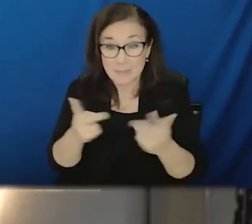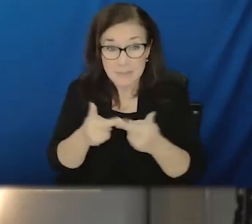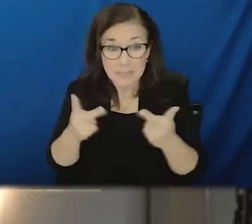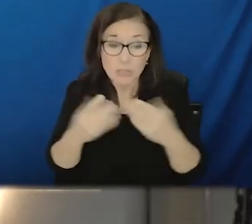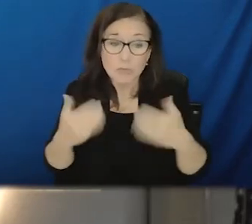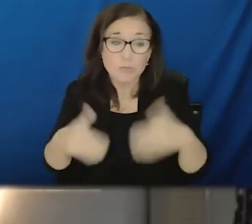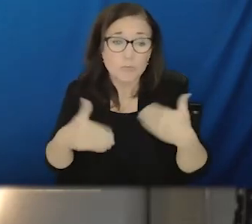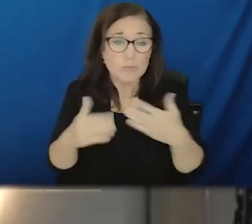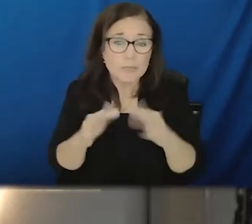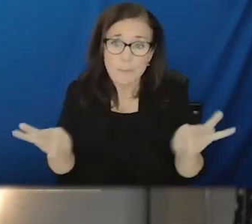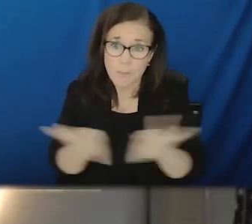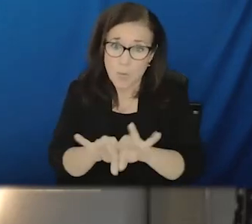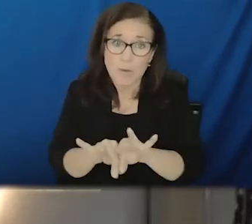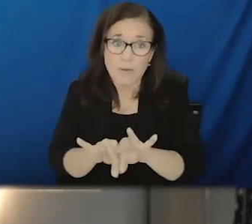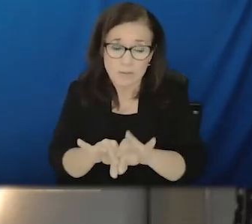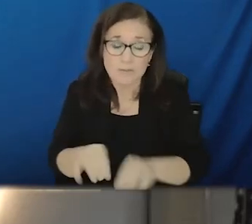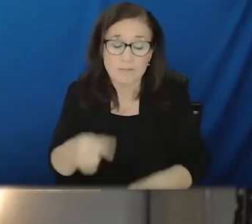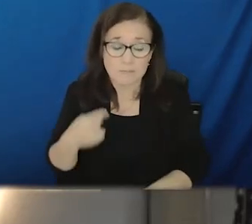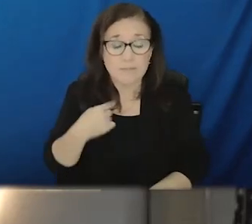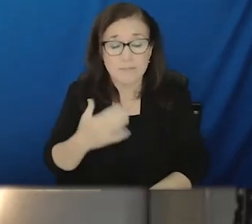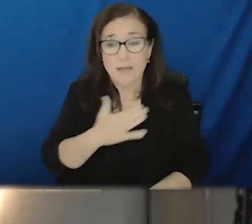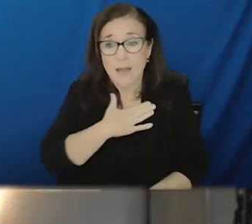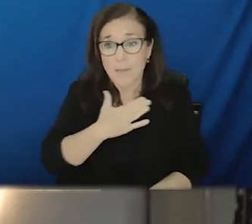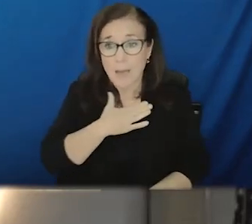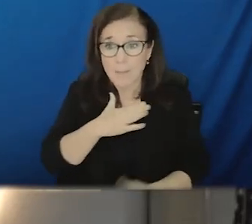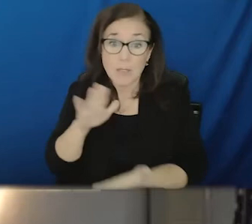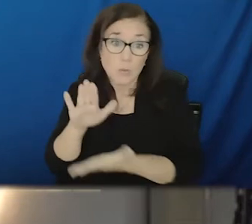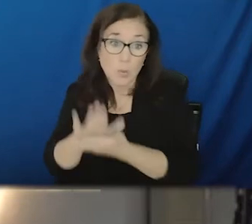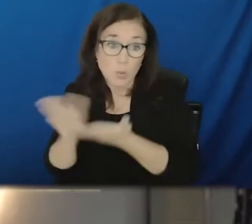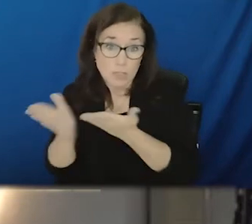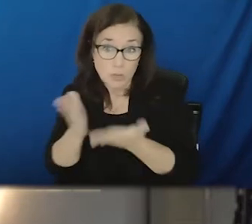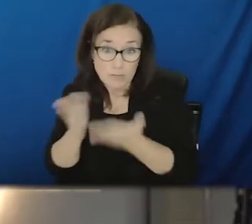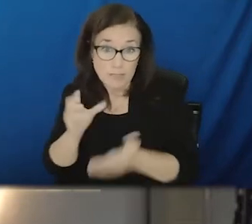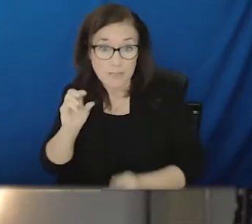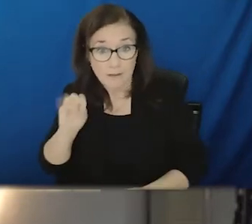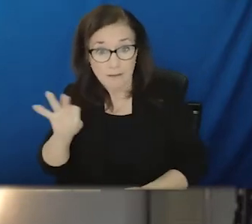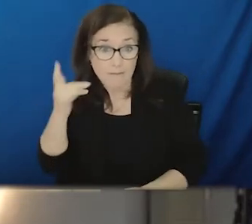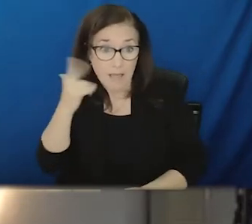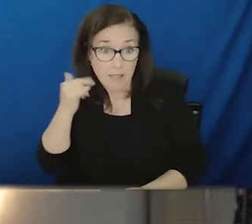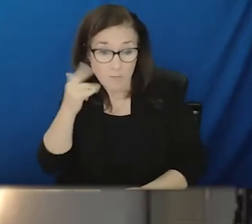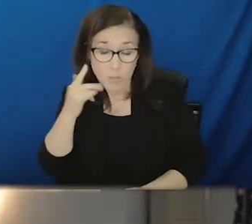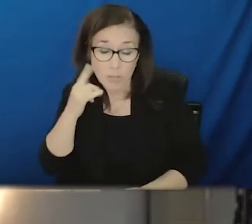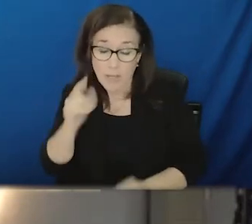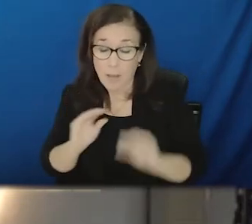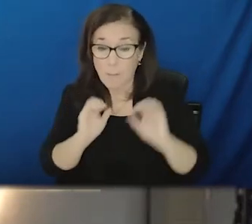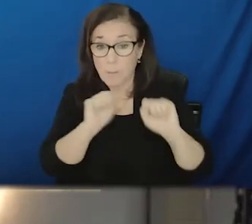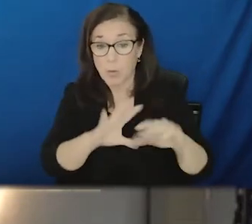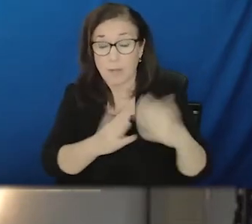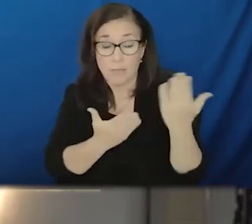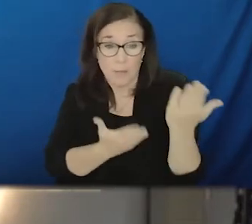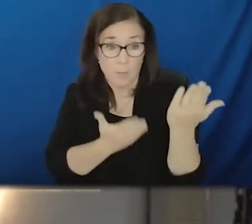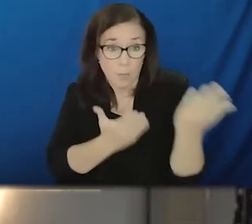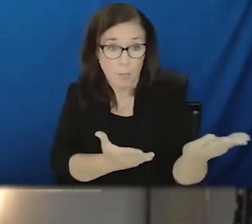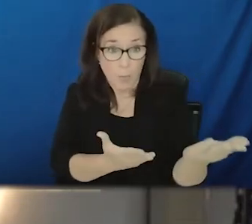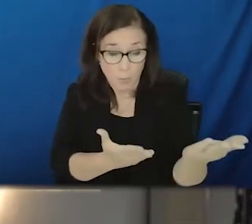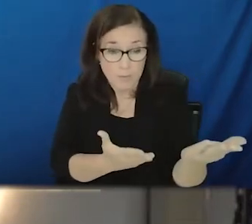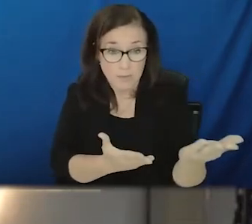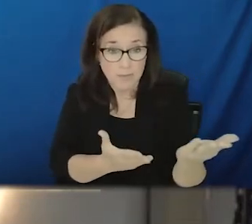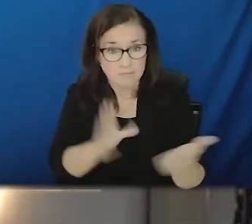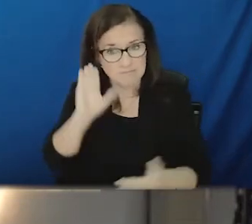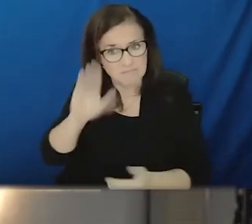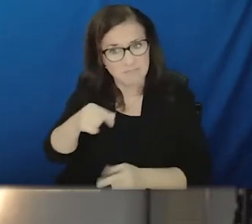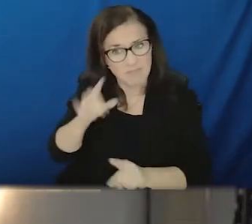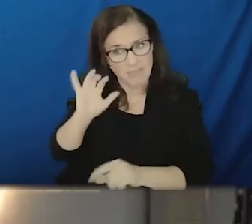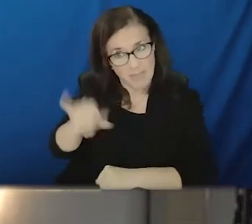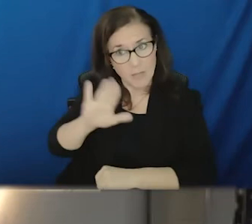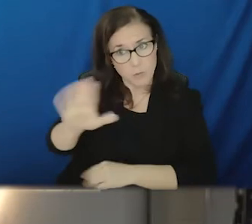I'm happy that School Services put in a proposal, being that this is their forte, their expertise. I'm looking